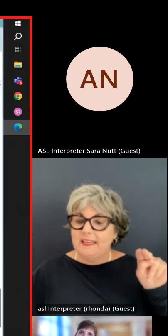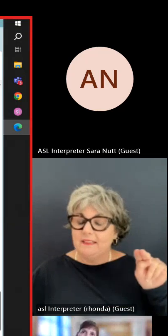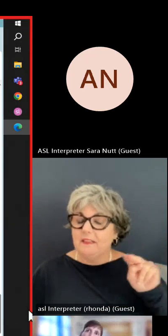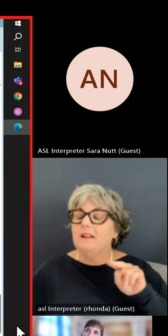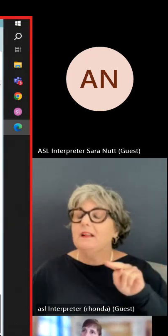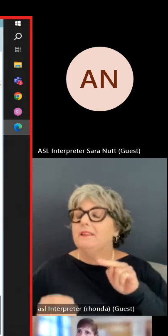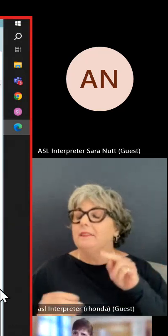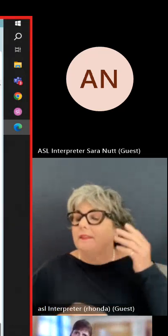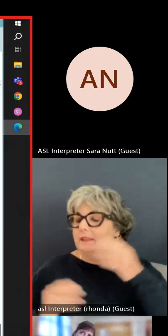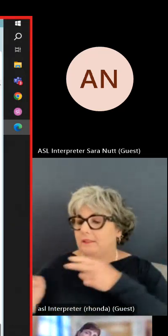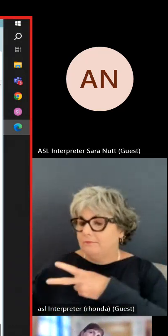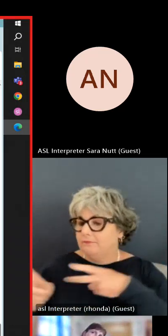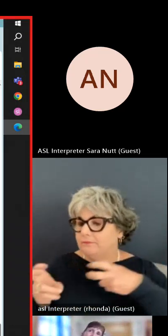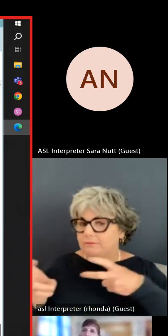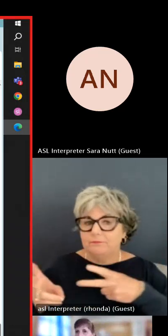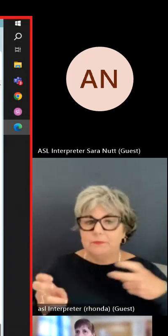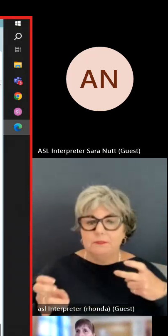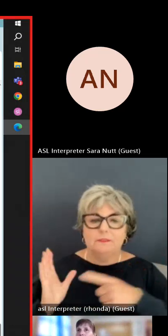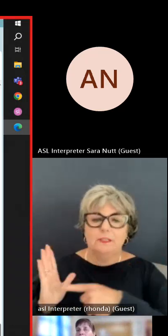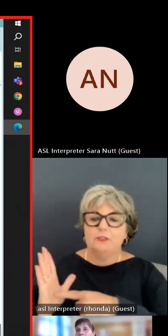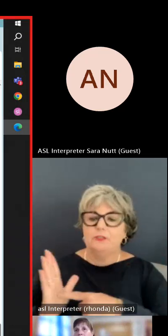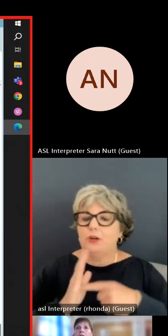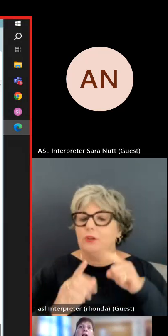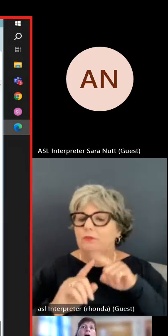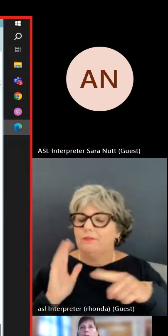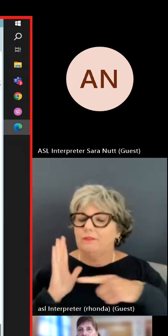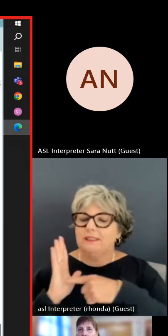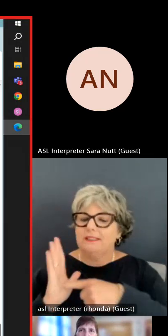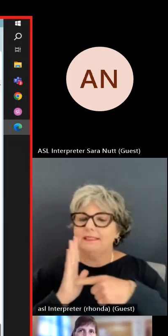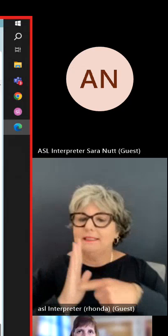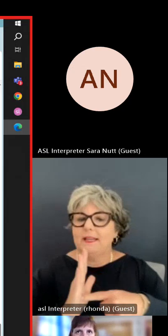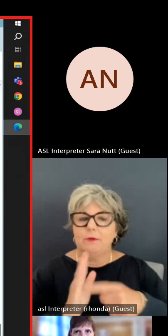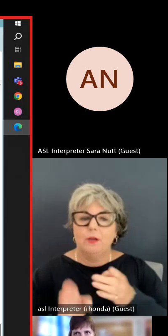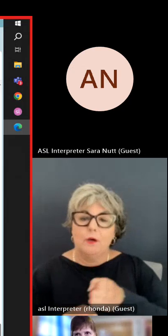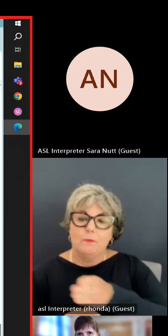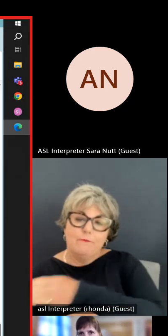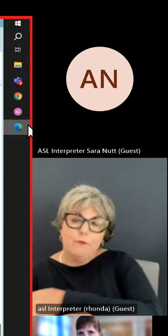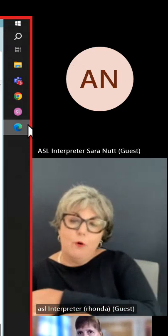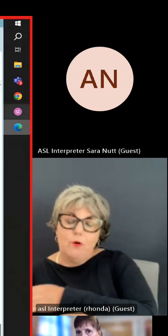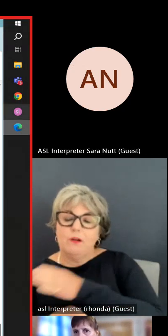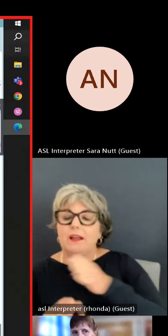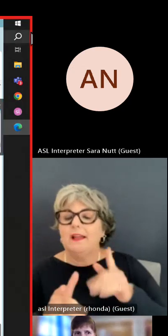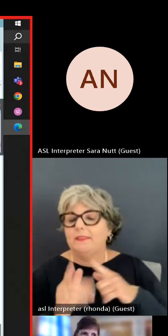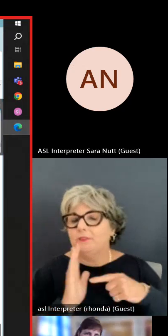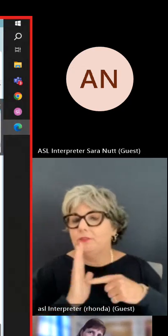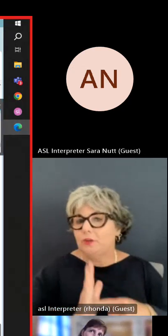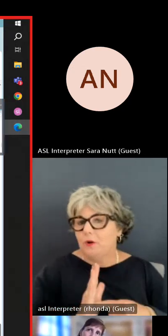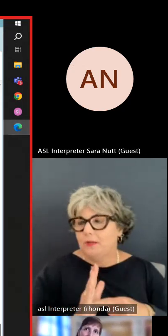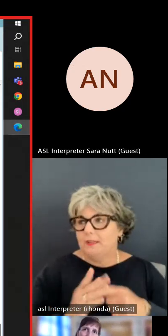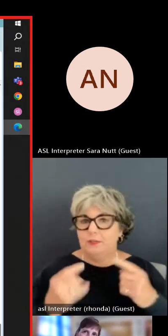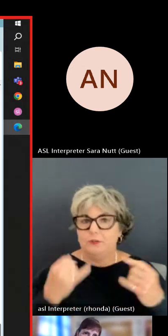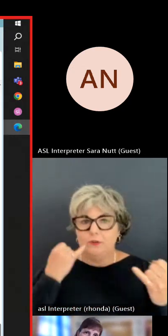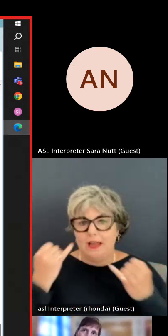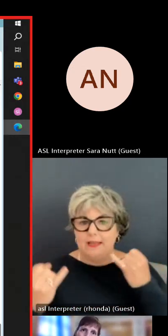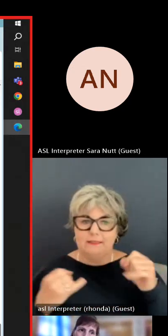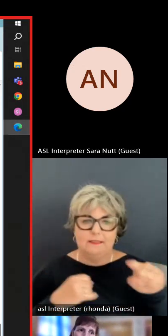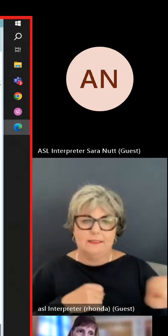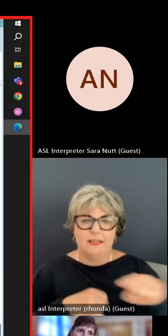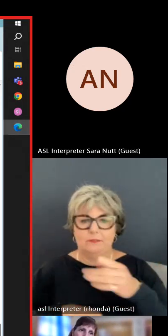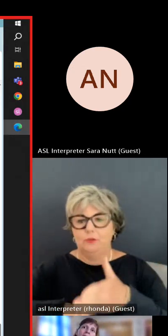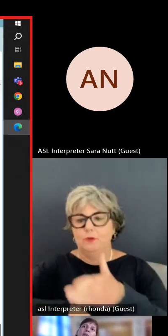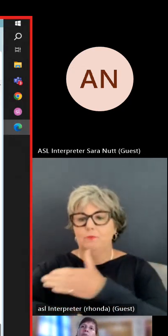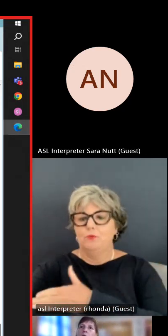him. And so now I'd like to show you a before and after example and get your ideas on how to